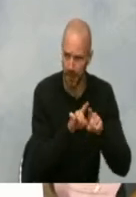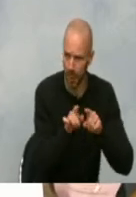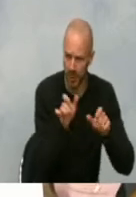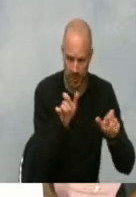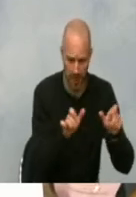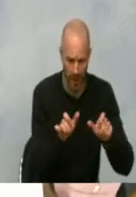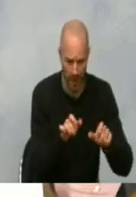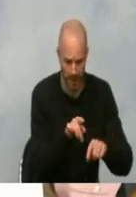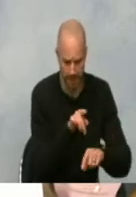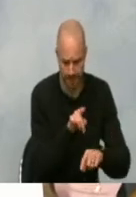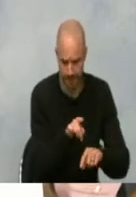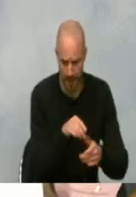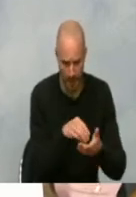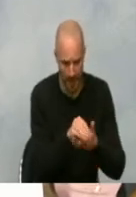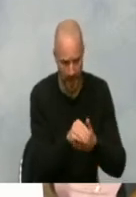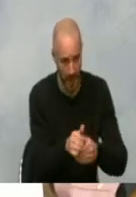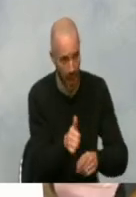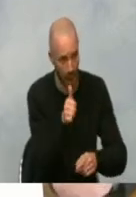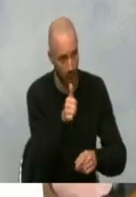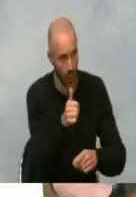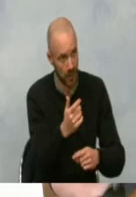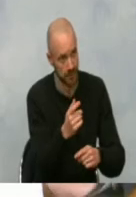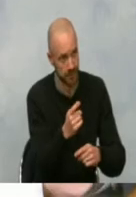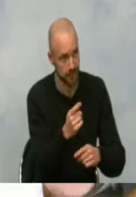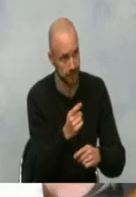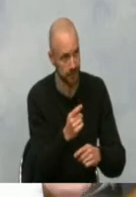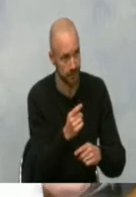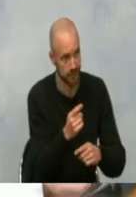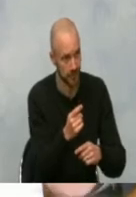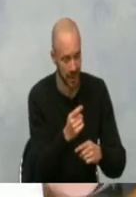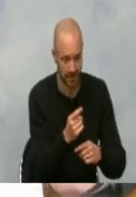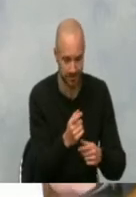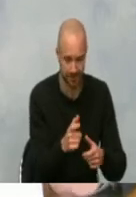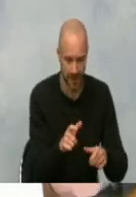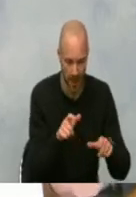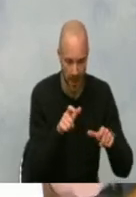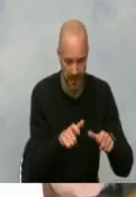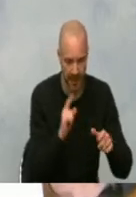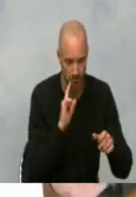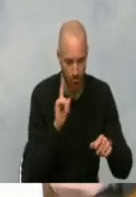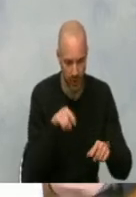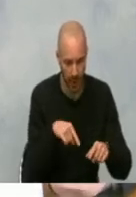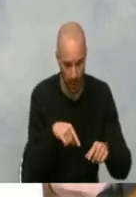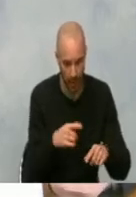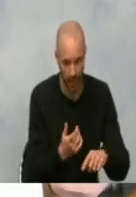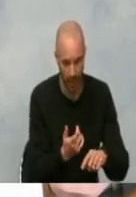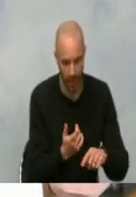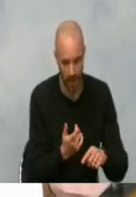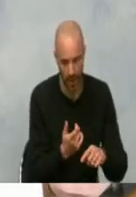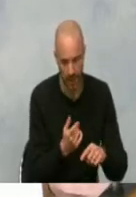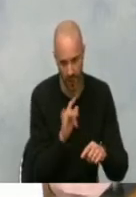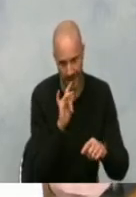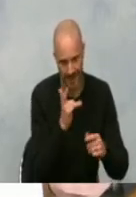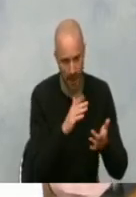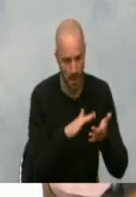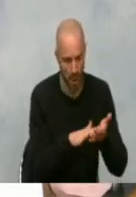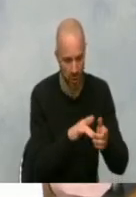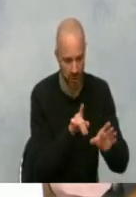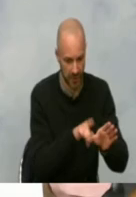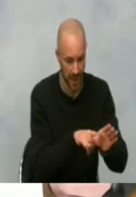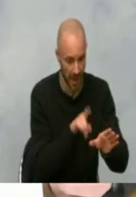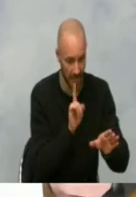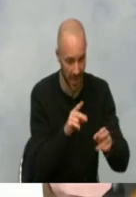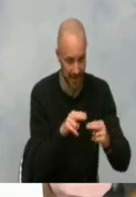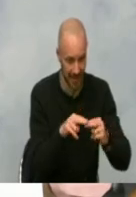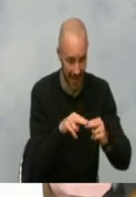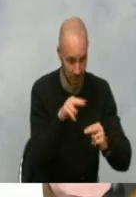this by a monthly standing order, which is taken 10 months of the year, that's what the increase